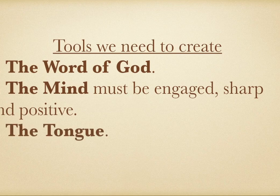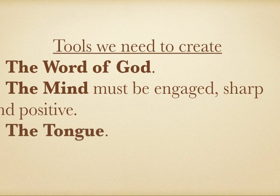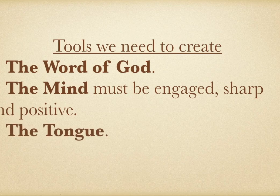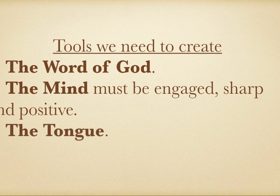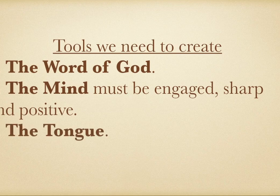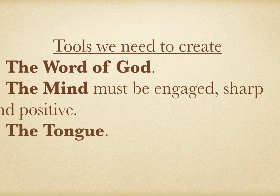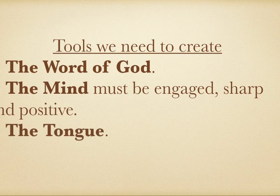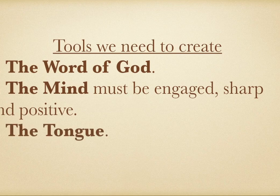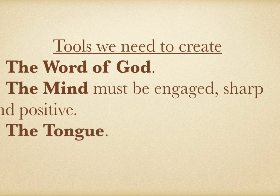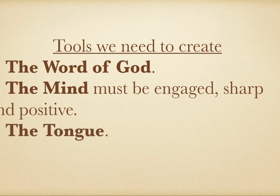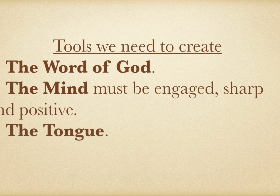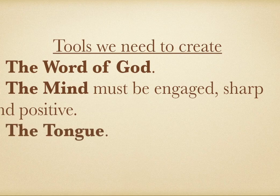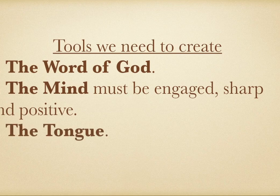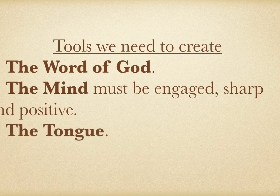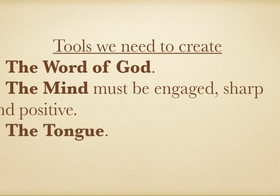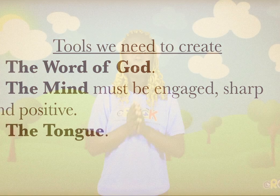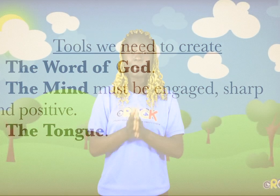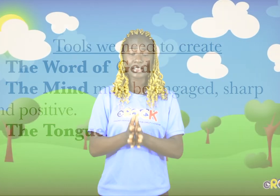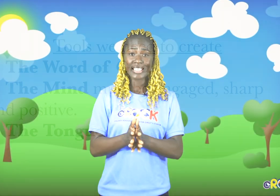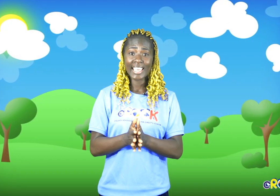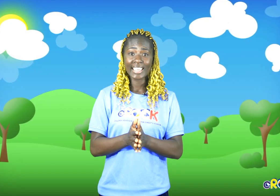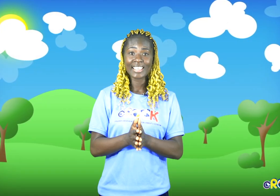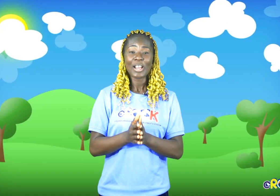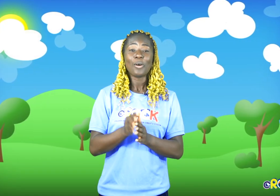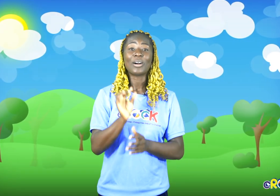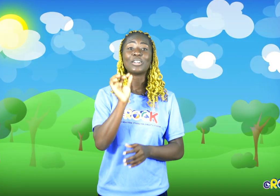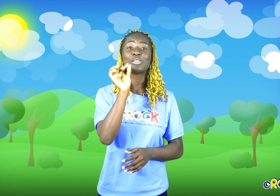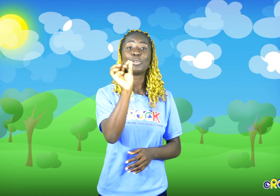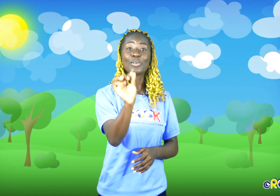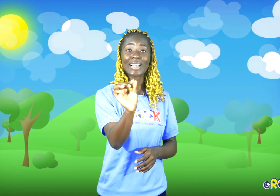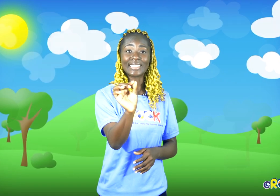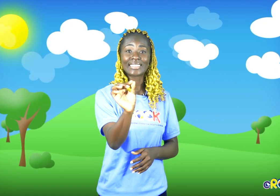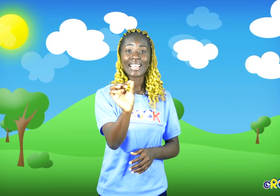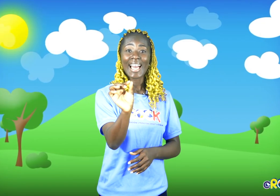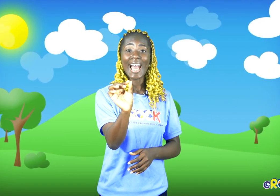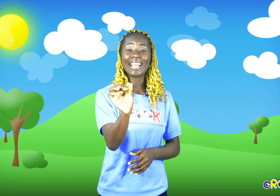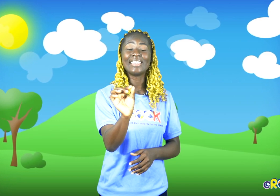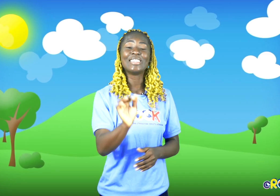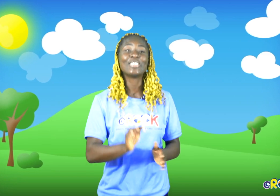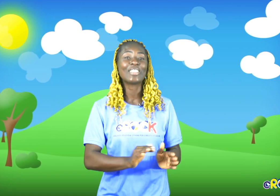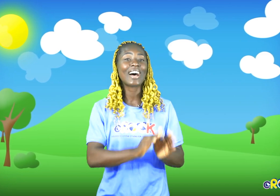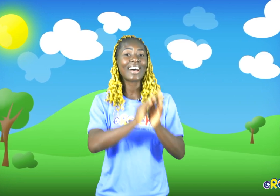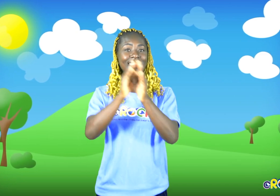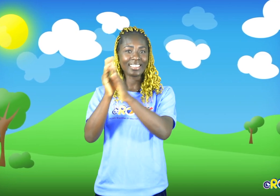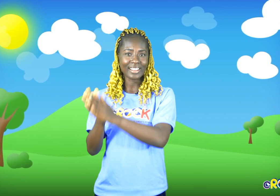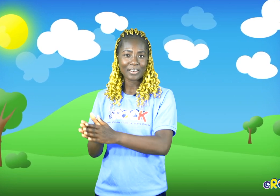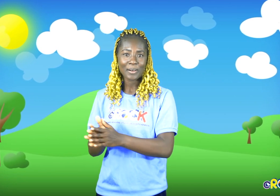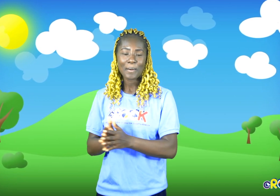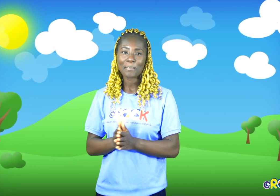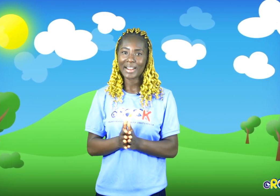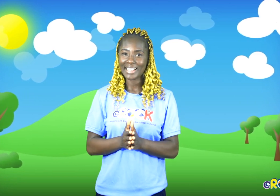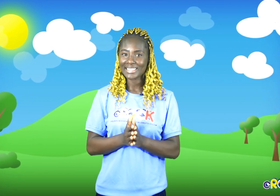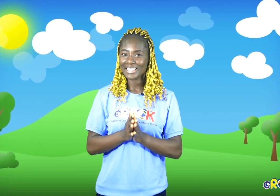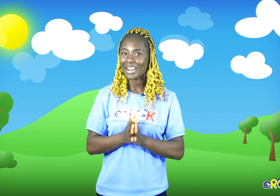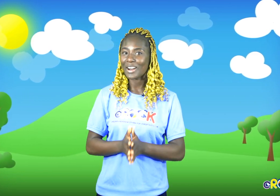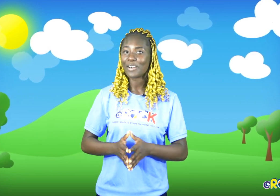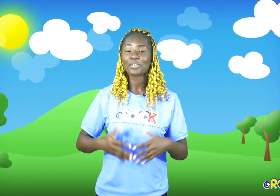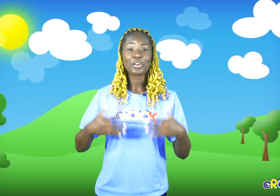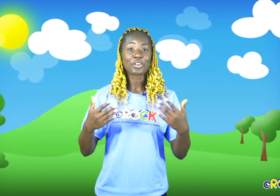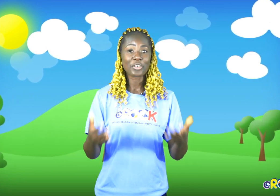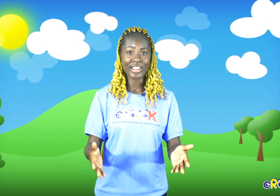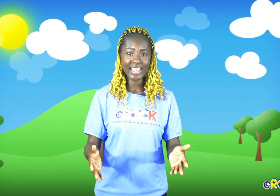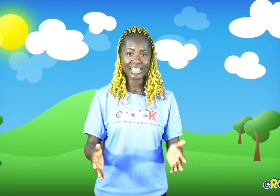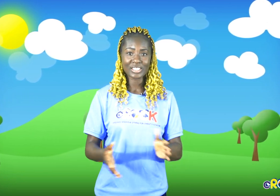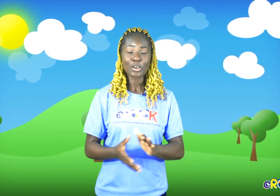the tongue. But today, we're going to look at another part